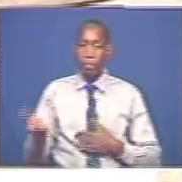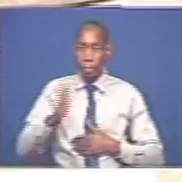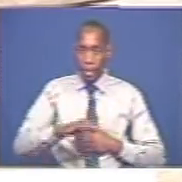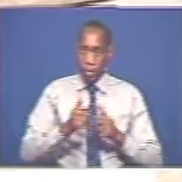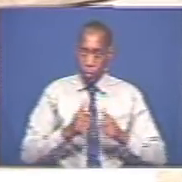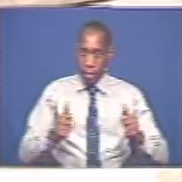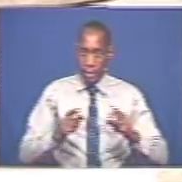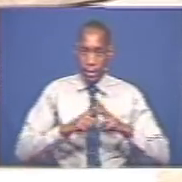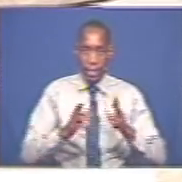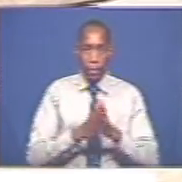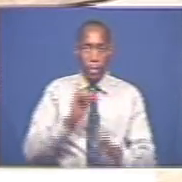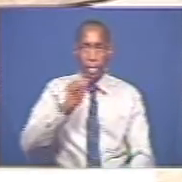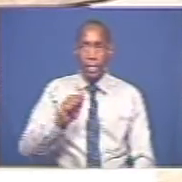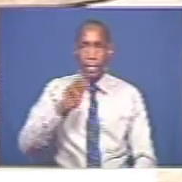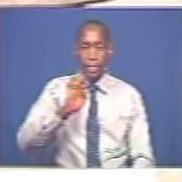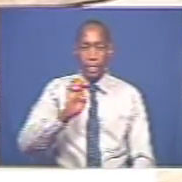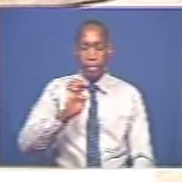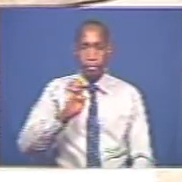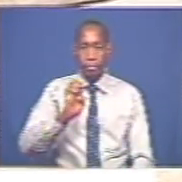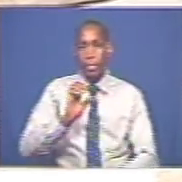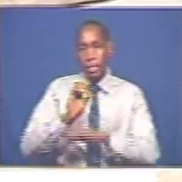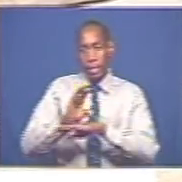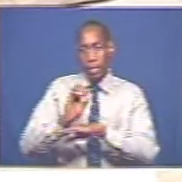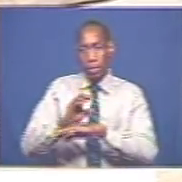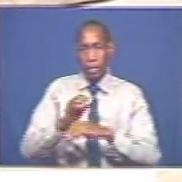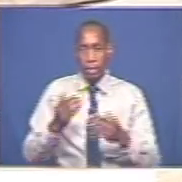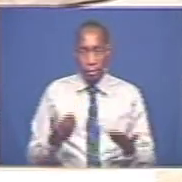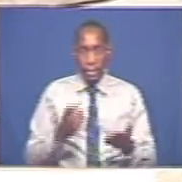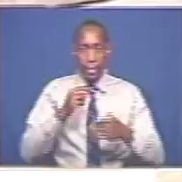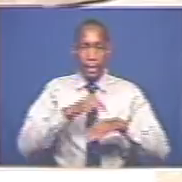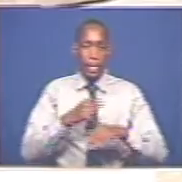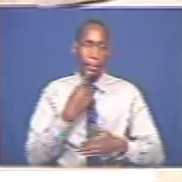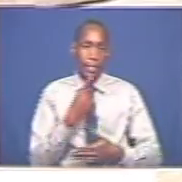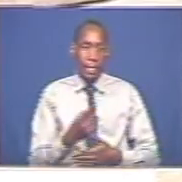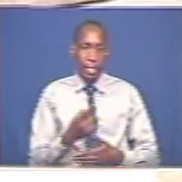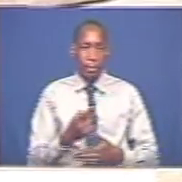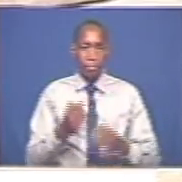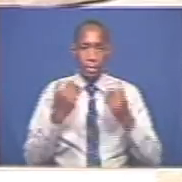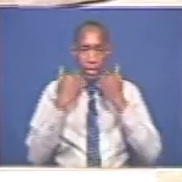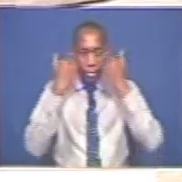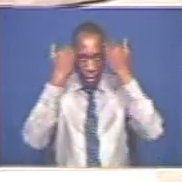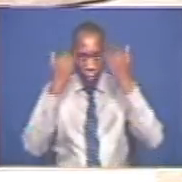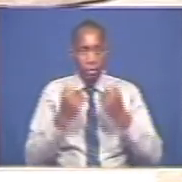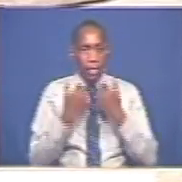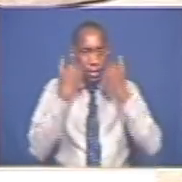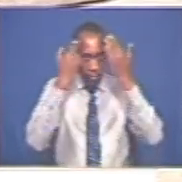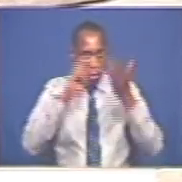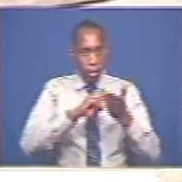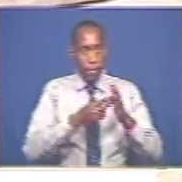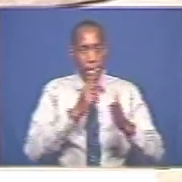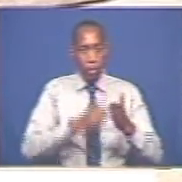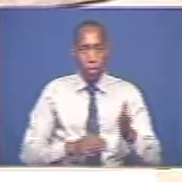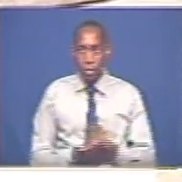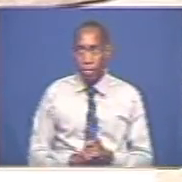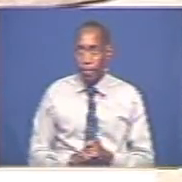Jane, because you're a counseling psychologist here. When you talk about depression, what is depression? Well, a